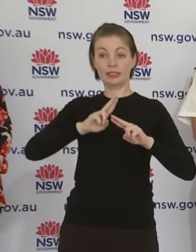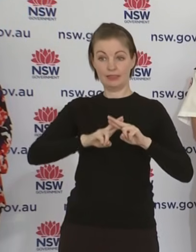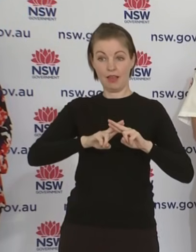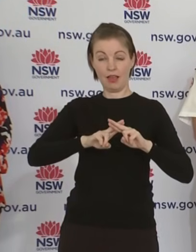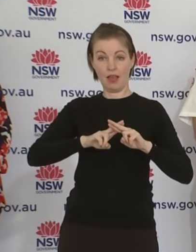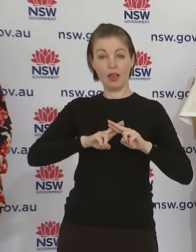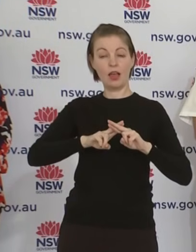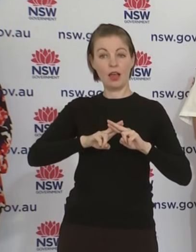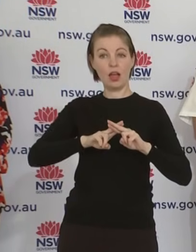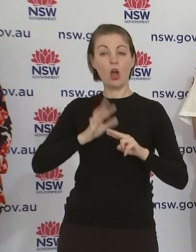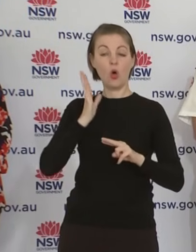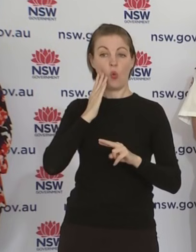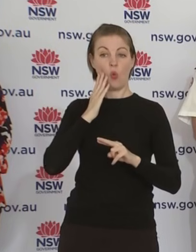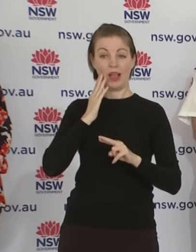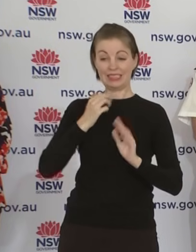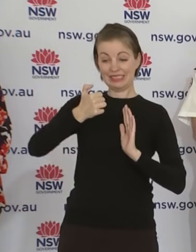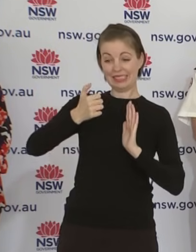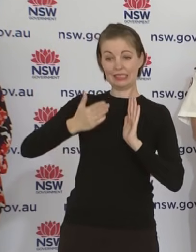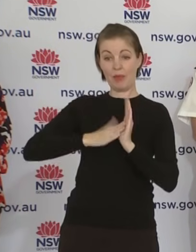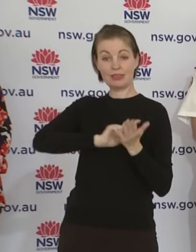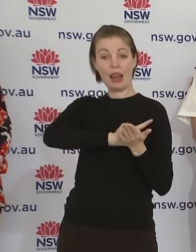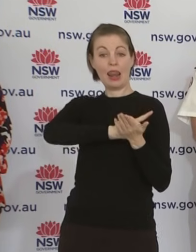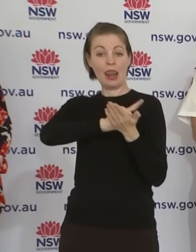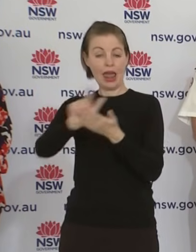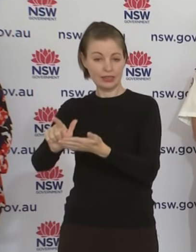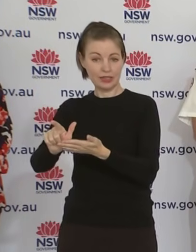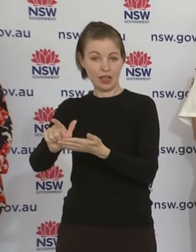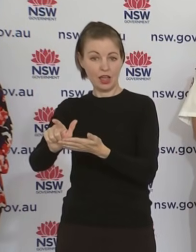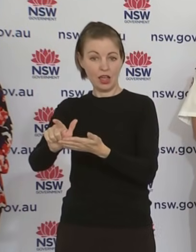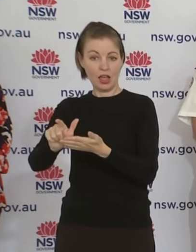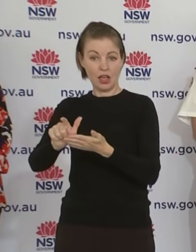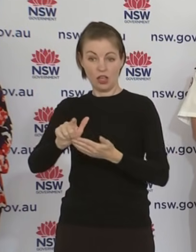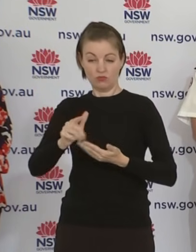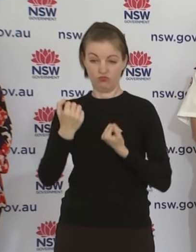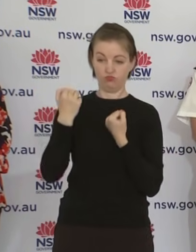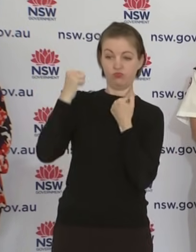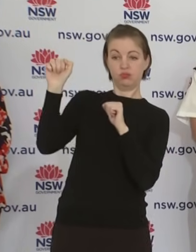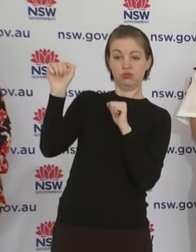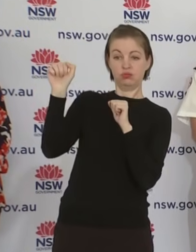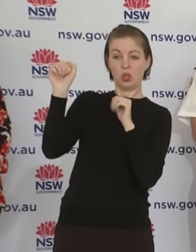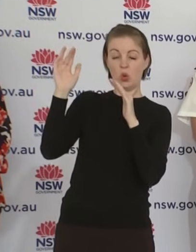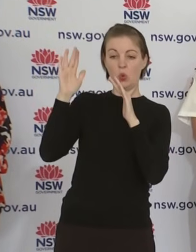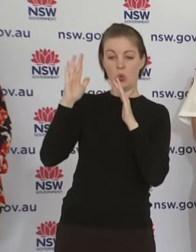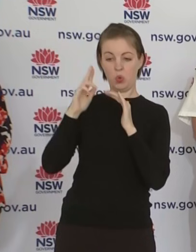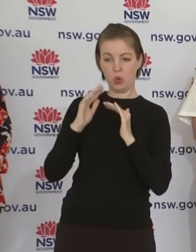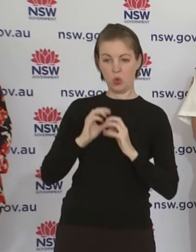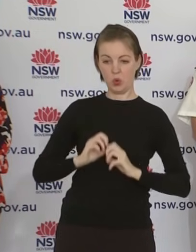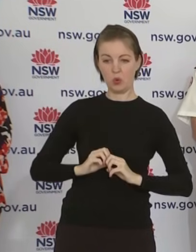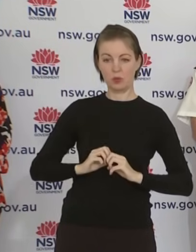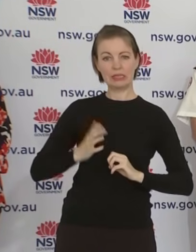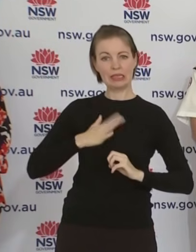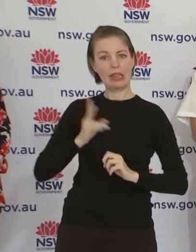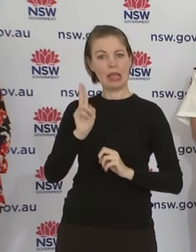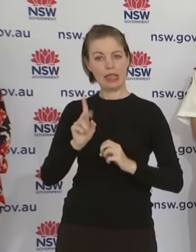but with the Pfizer, a lot of our healthcare workers would have got Pfizer about in February or March first up. Are we planning to start rolling out